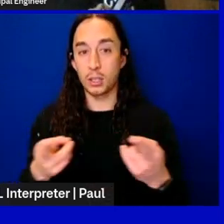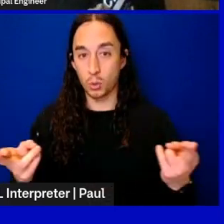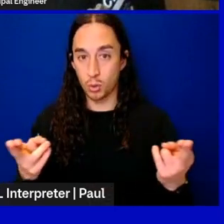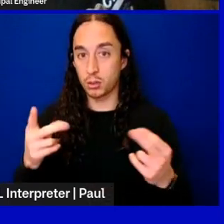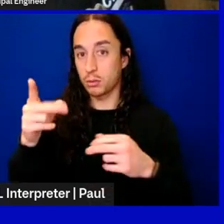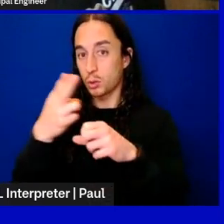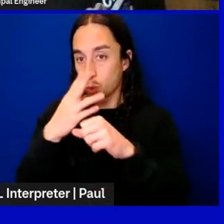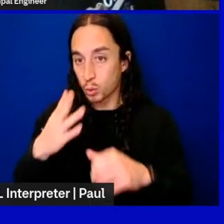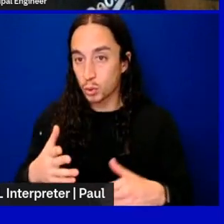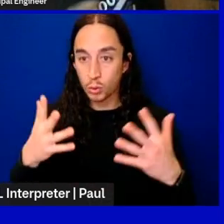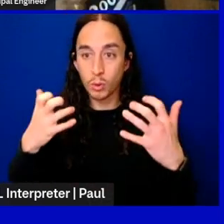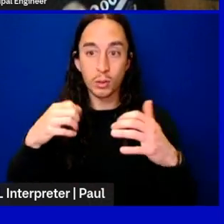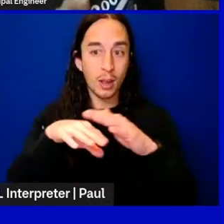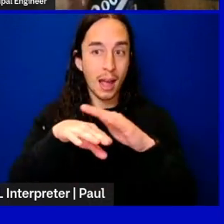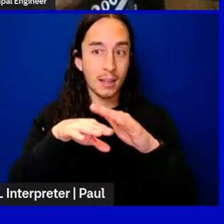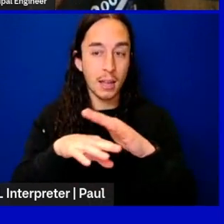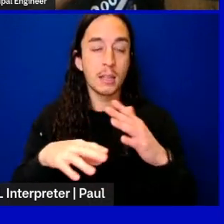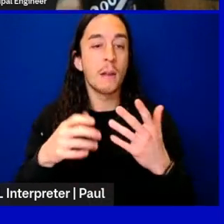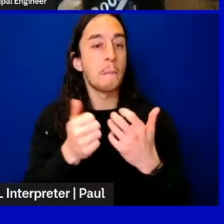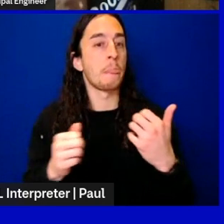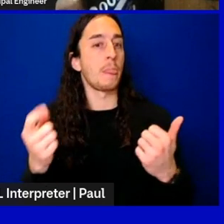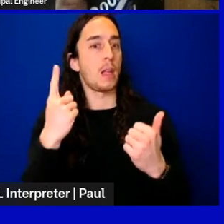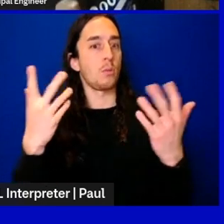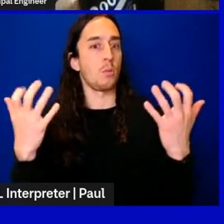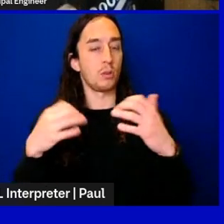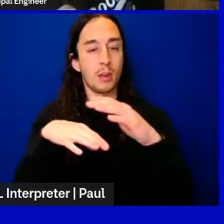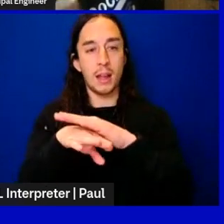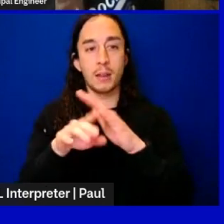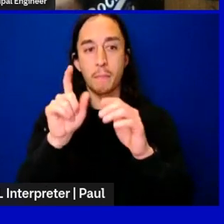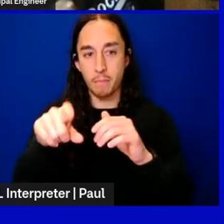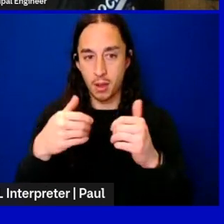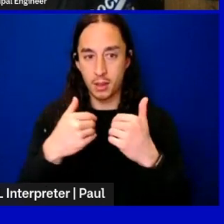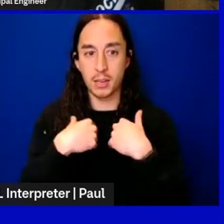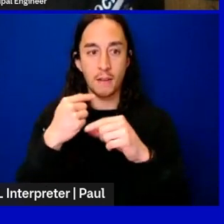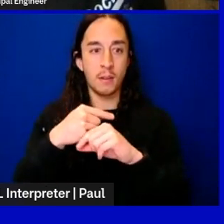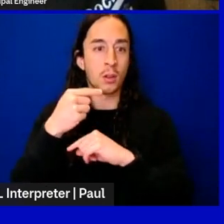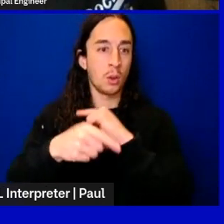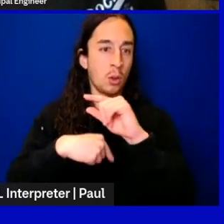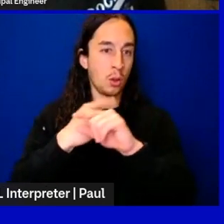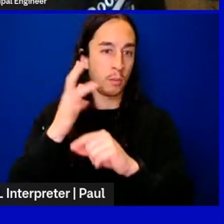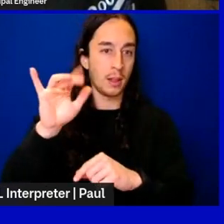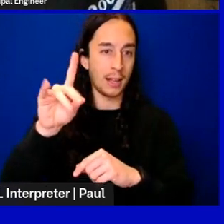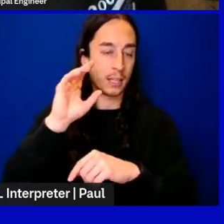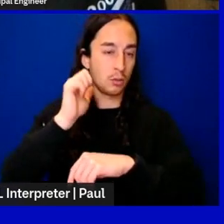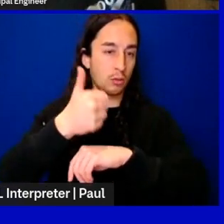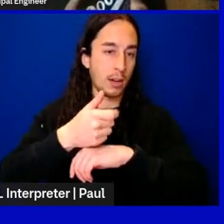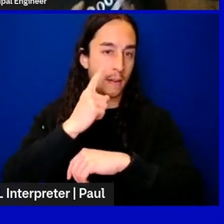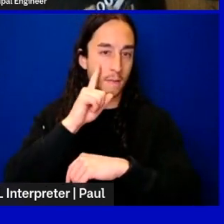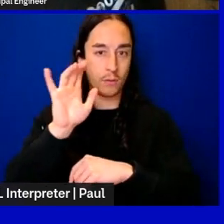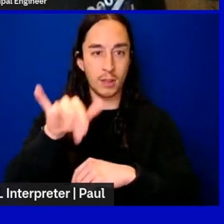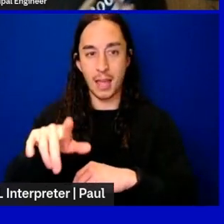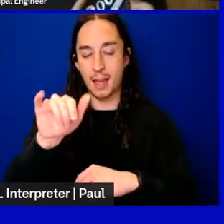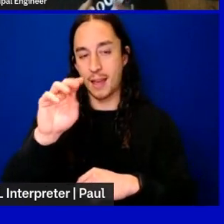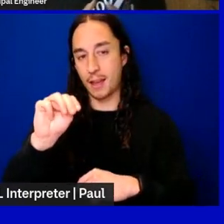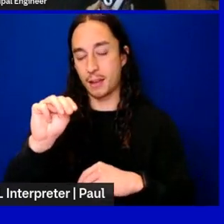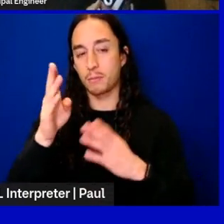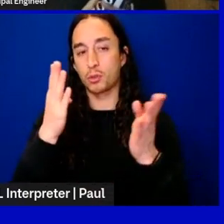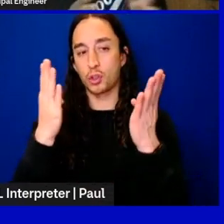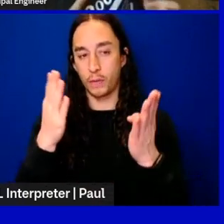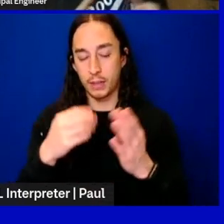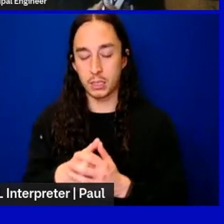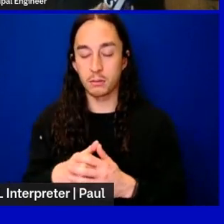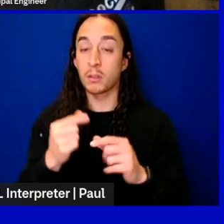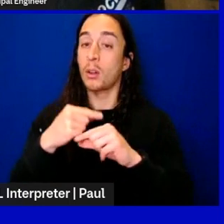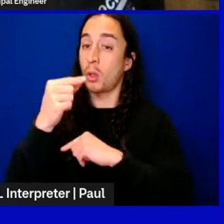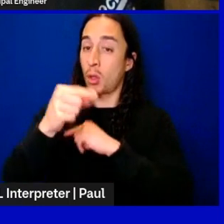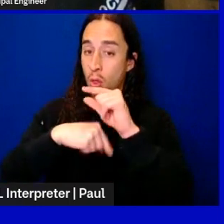or any particular system wants to access, you need to have a global identity created at an AWS IAM service. So AWS IAM is a global